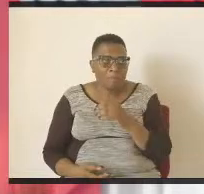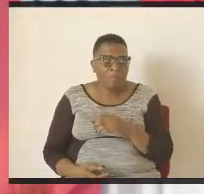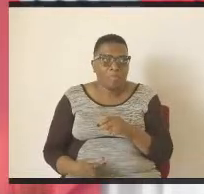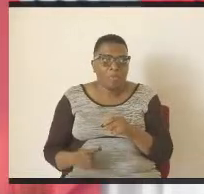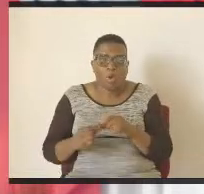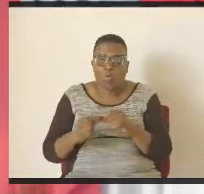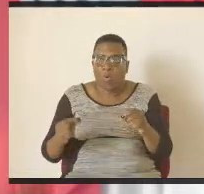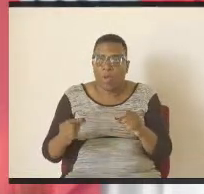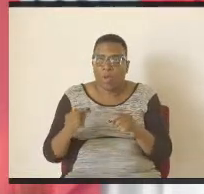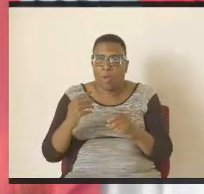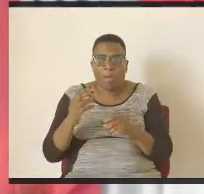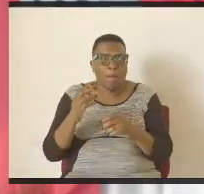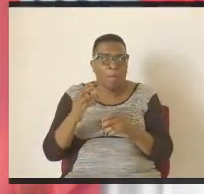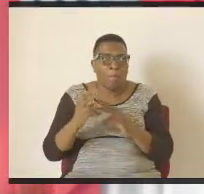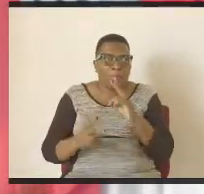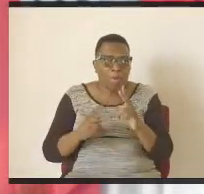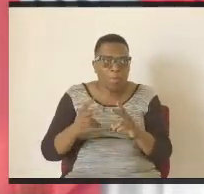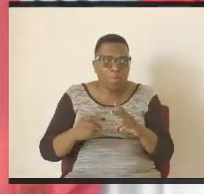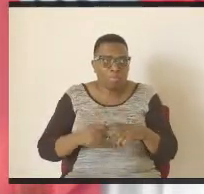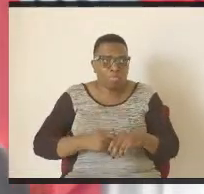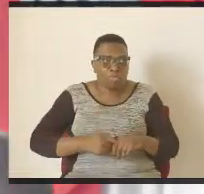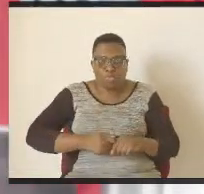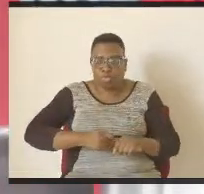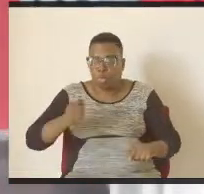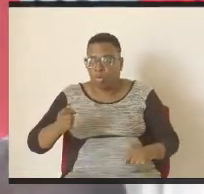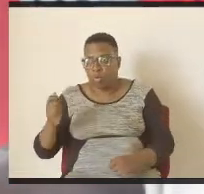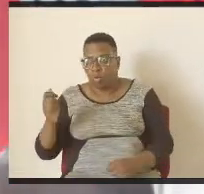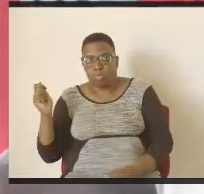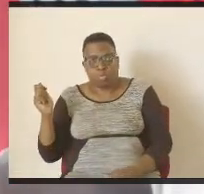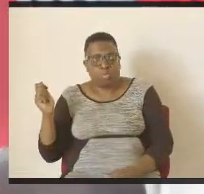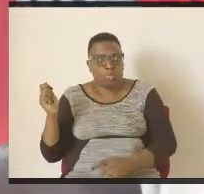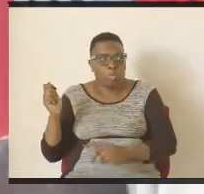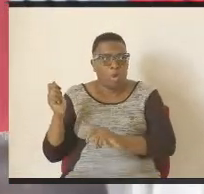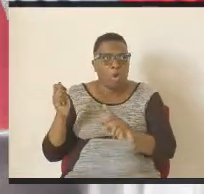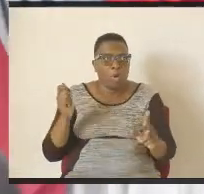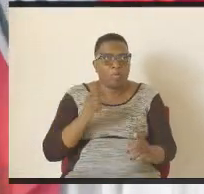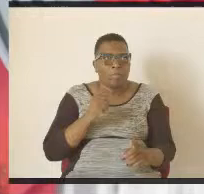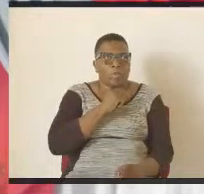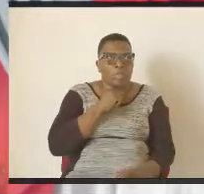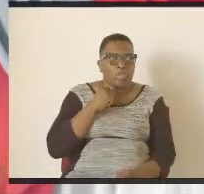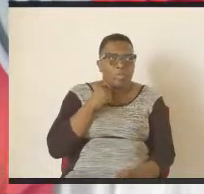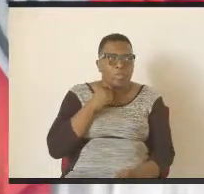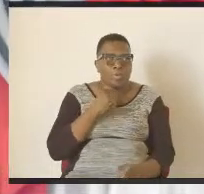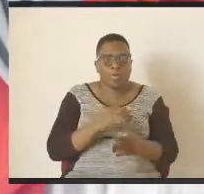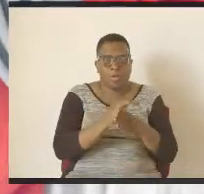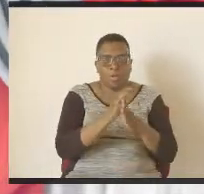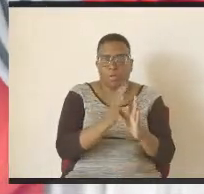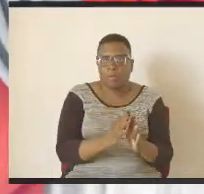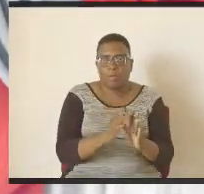multitude with swords and clubs came from the chief priests and the elders of the people.